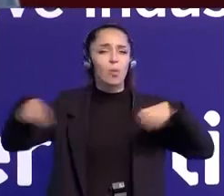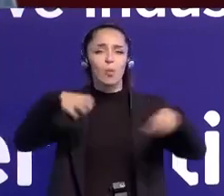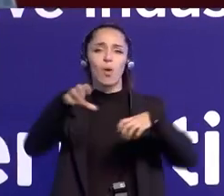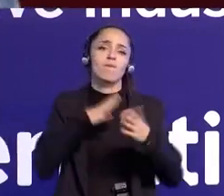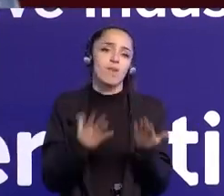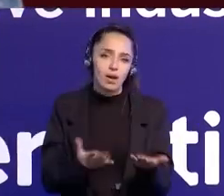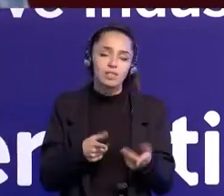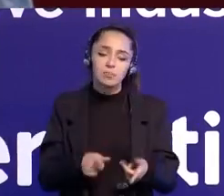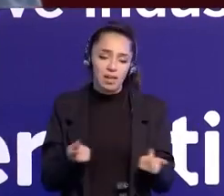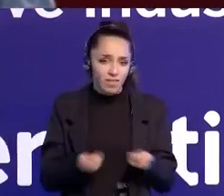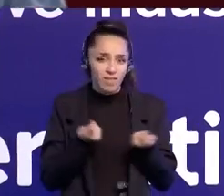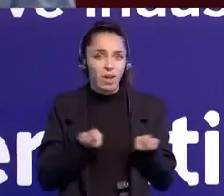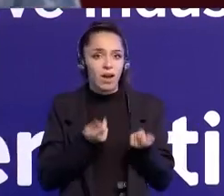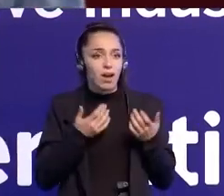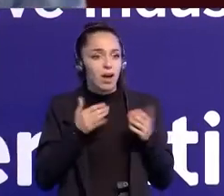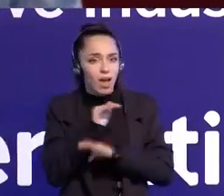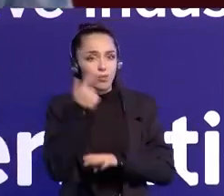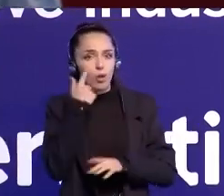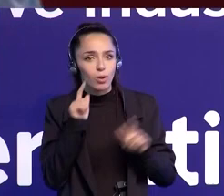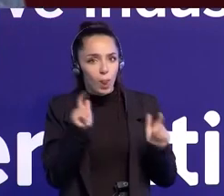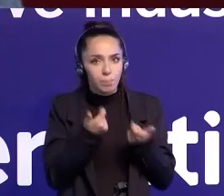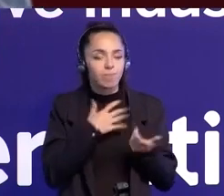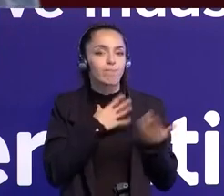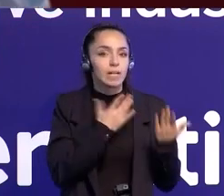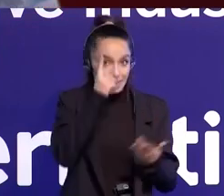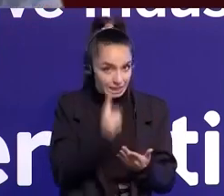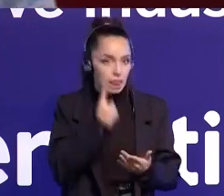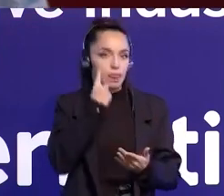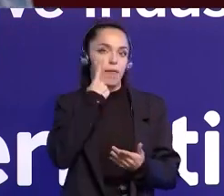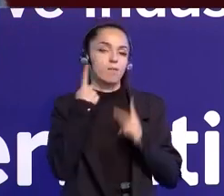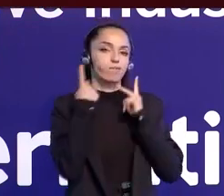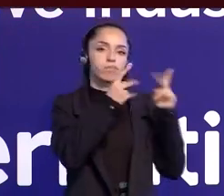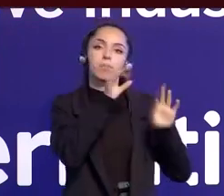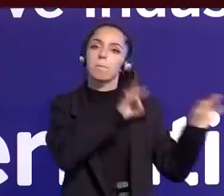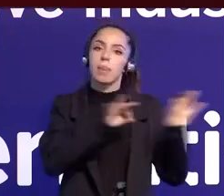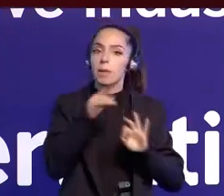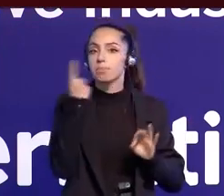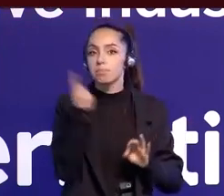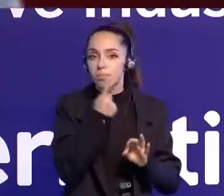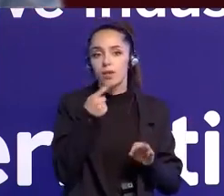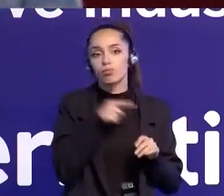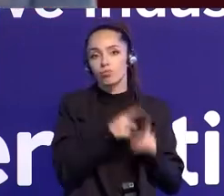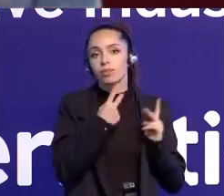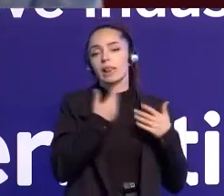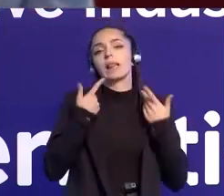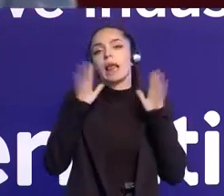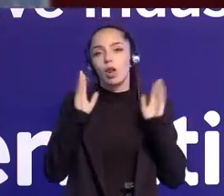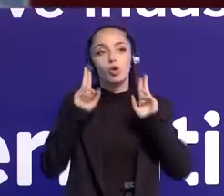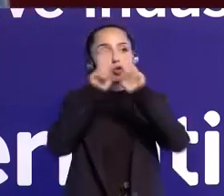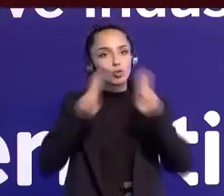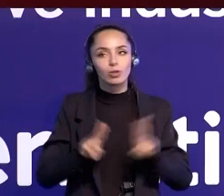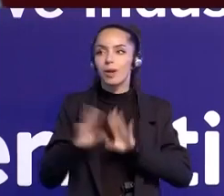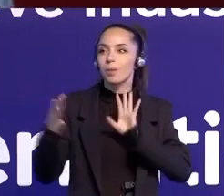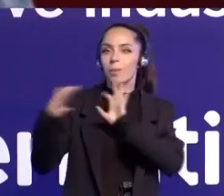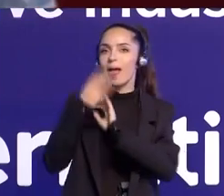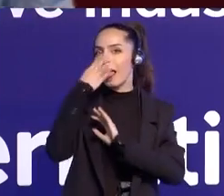it's not a purely governmental plan. And the level of cooperation between international donators and the